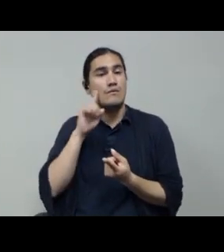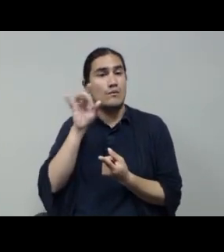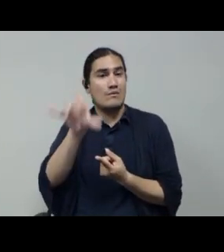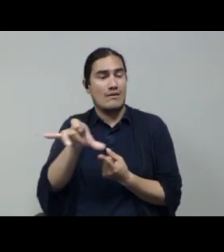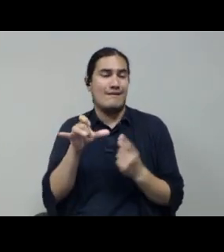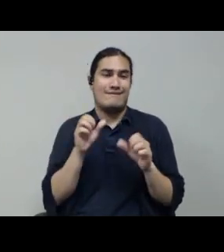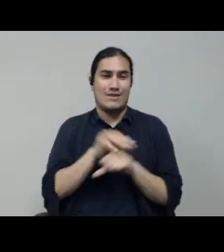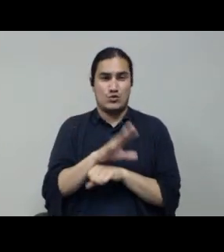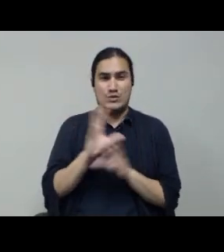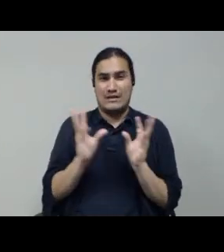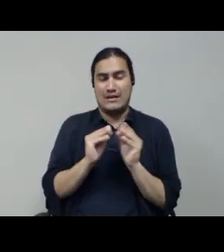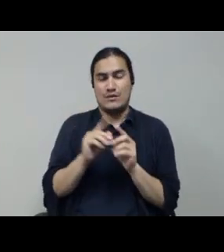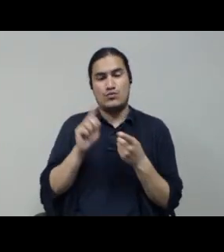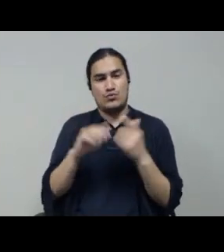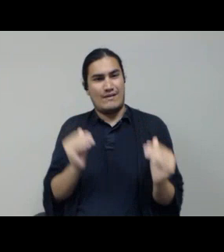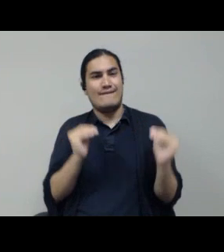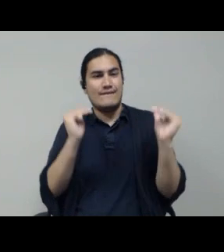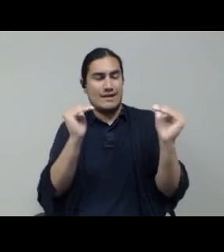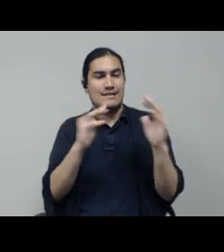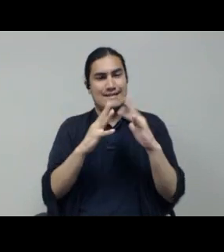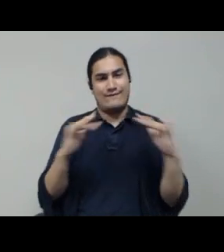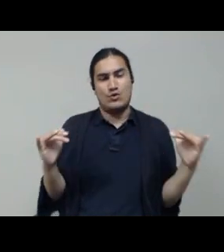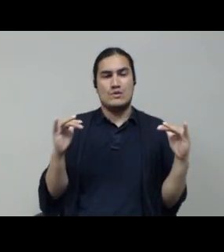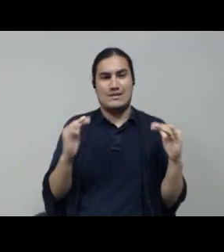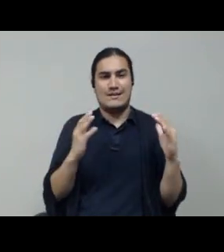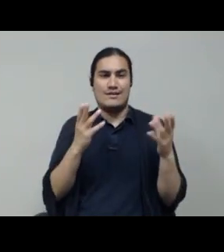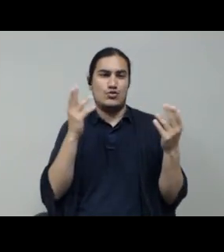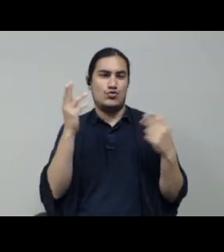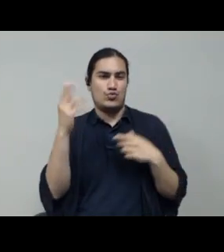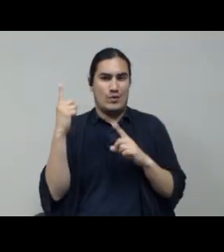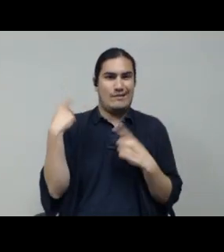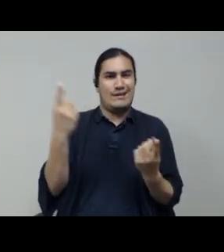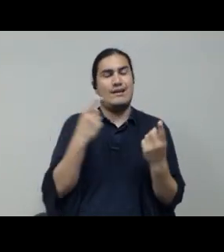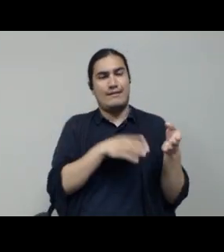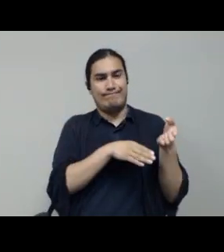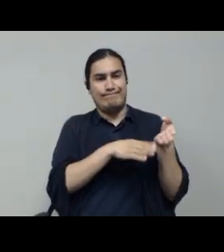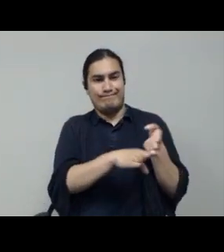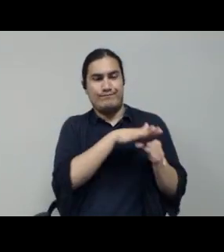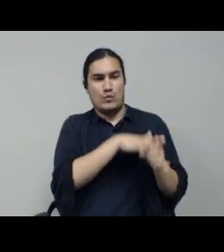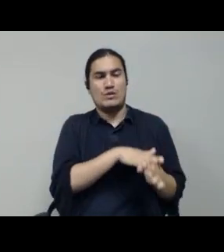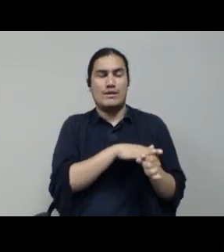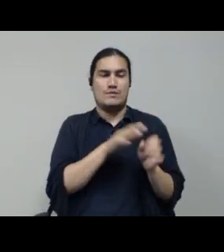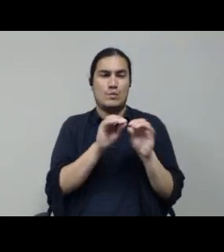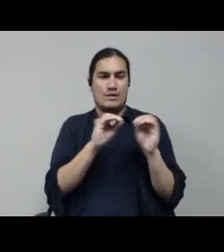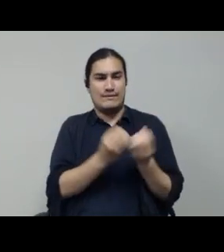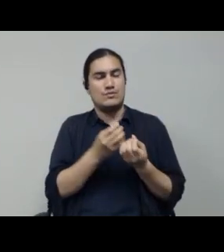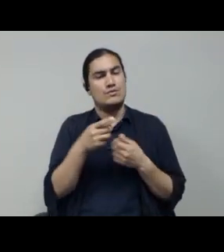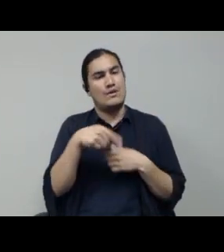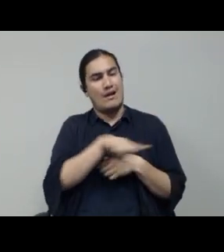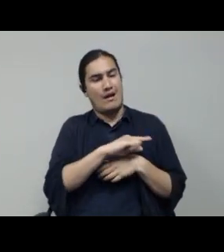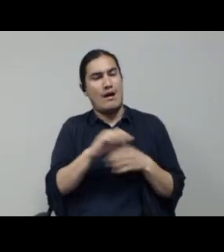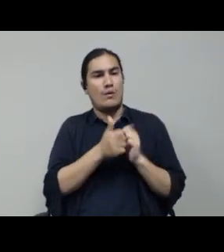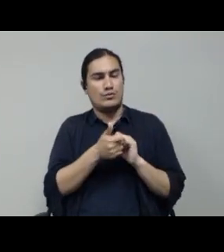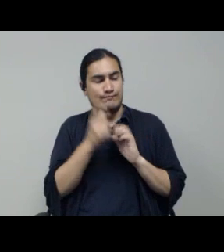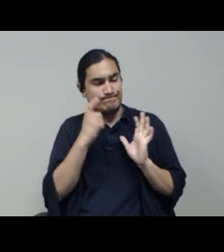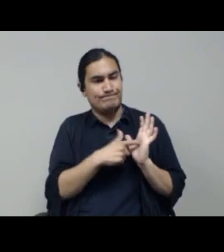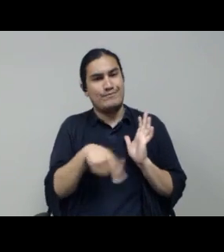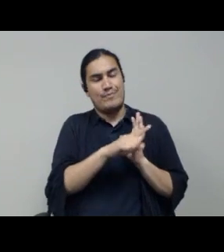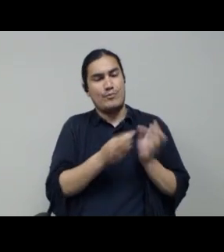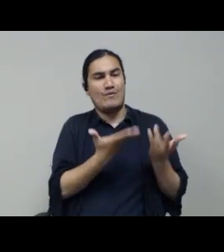Advisory Committee to elevate diverse and historically marginalized voices to advise our organizations on how to achieve meaningful